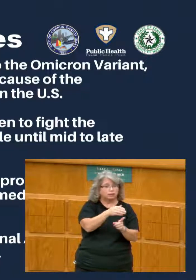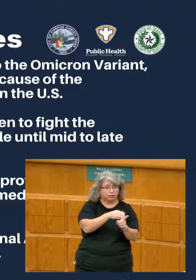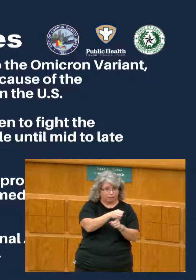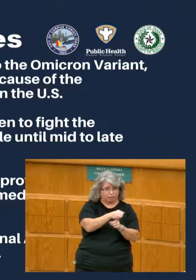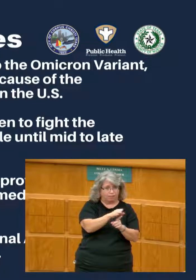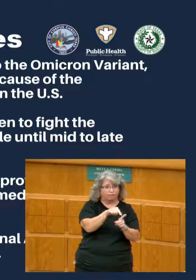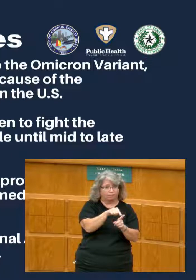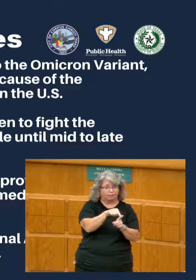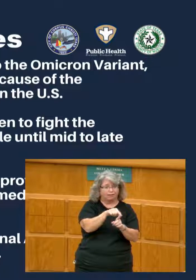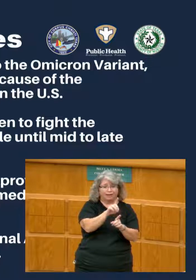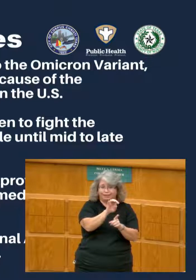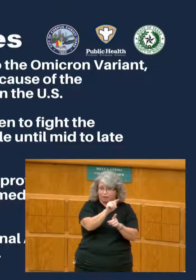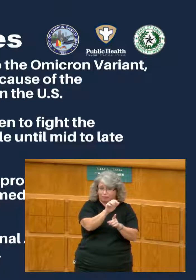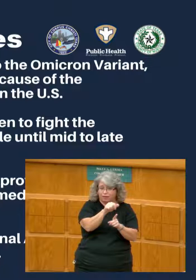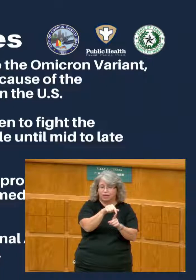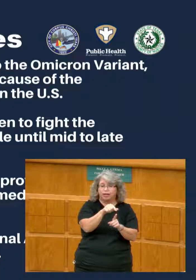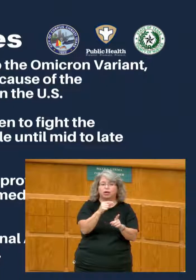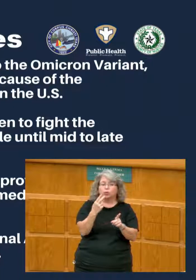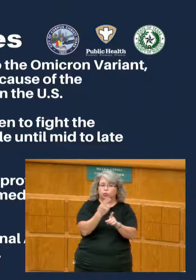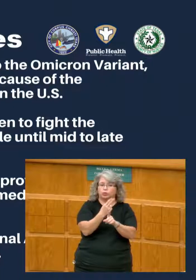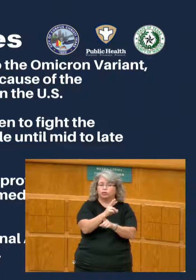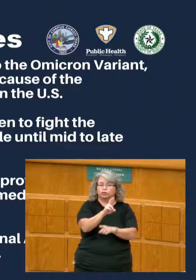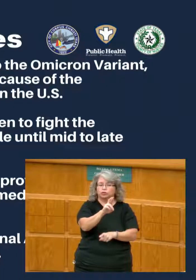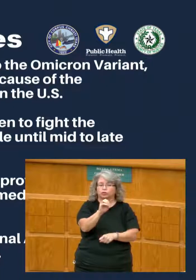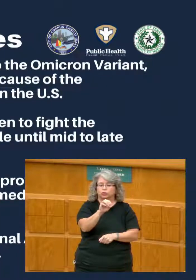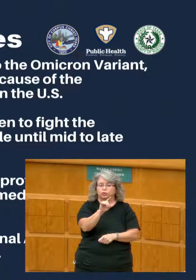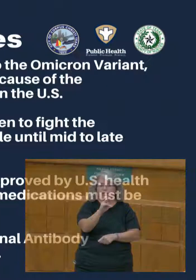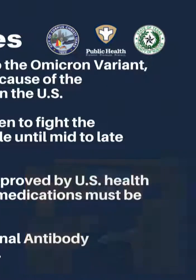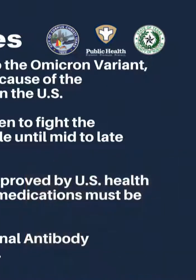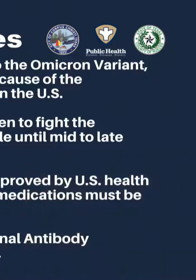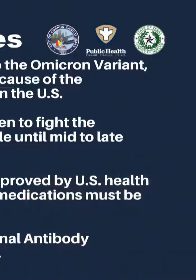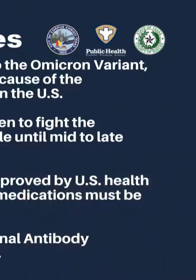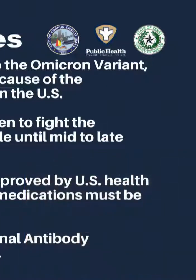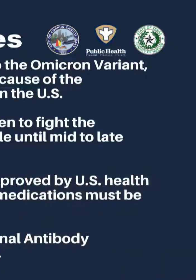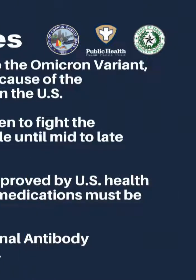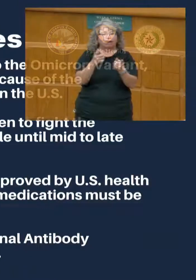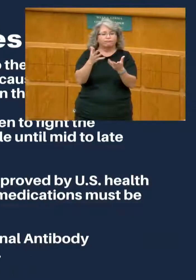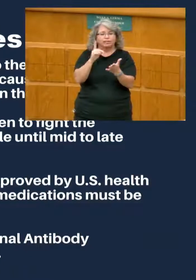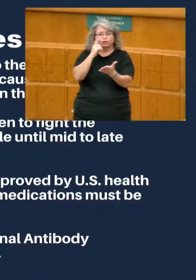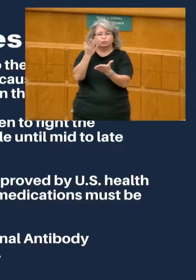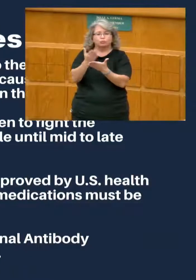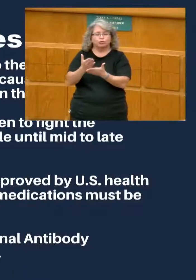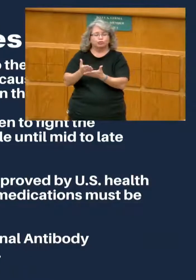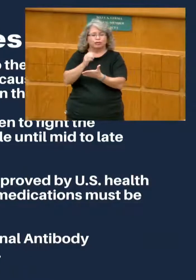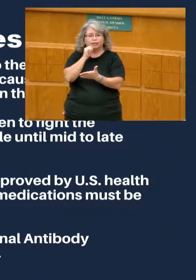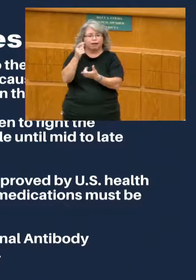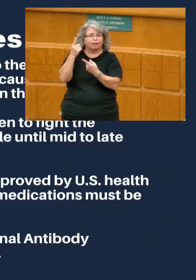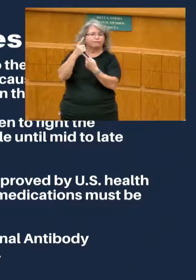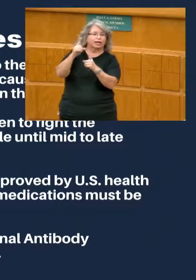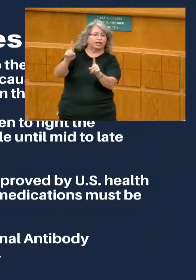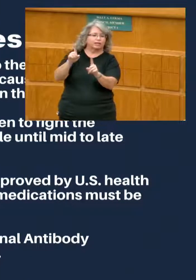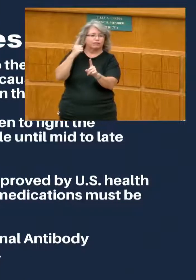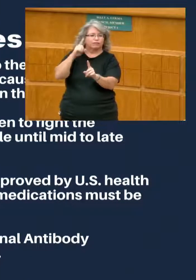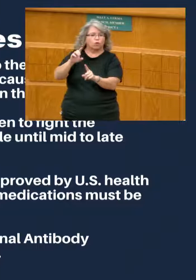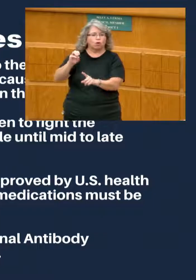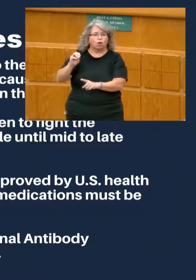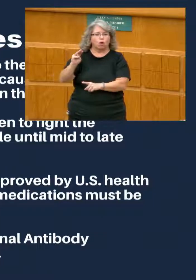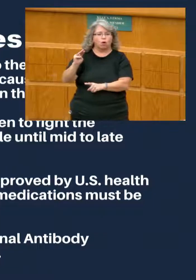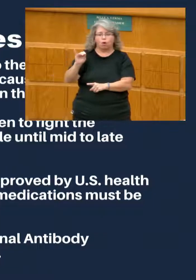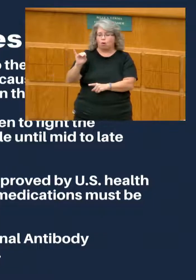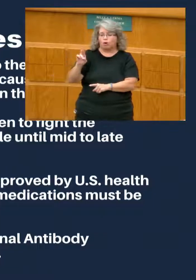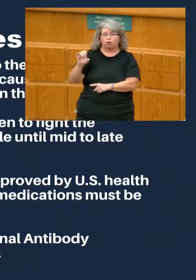Regeneron was being used, but it's been proven ineffective against the Omicron variant. So that's all on hold right now.